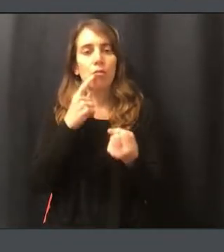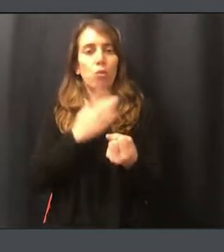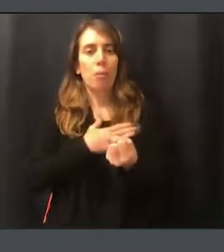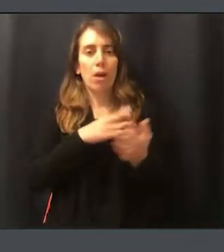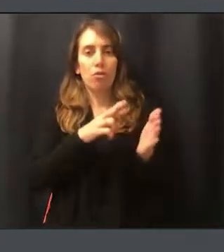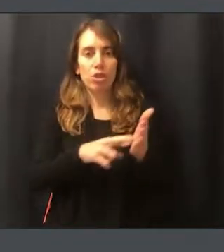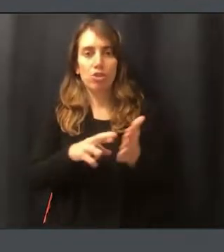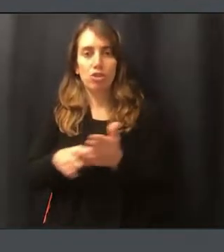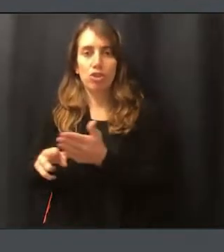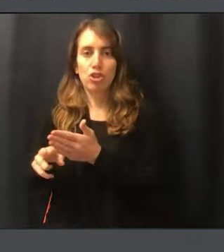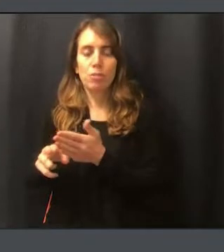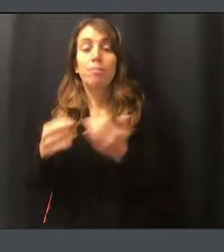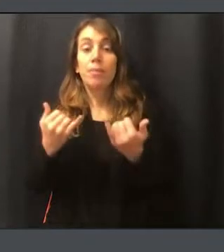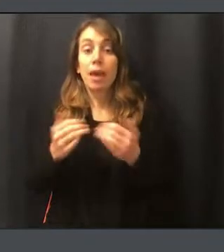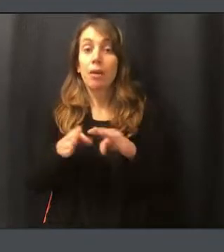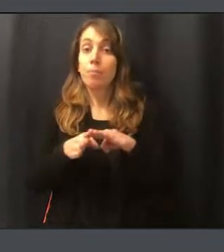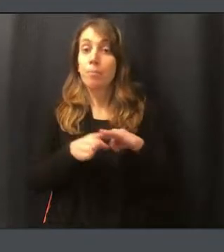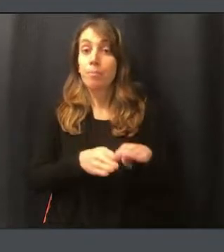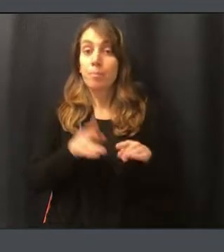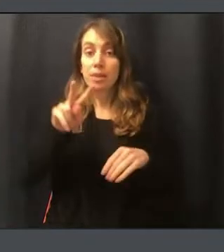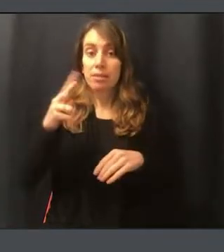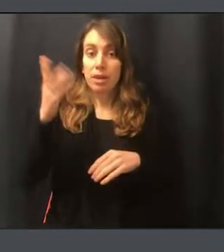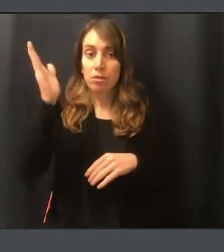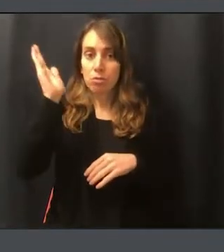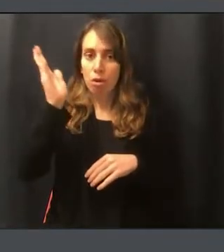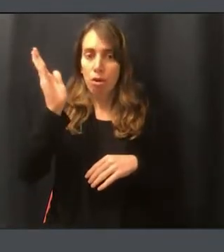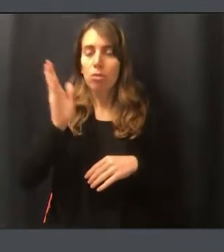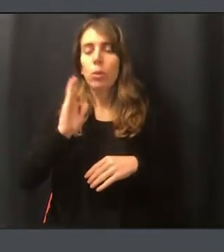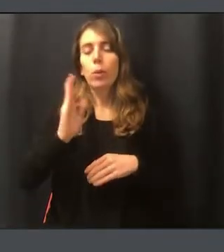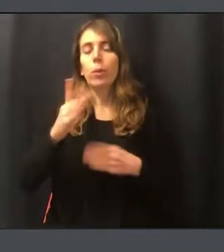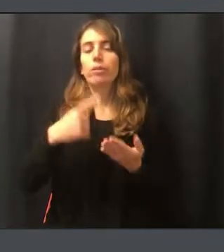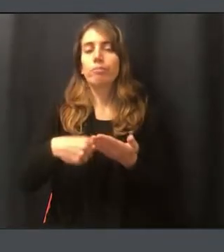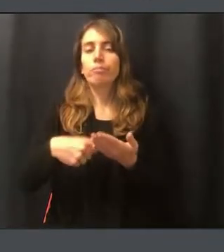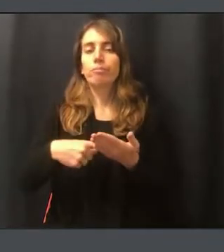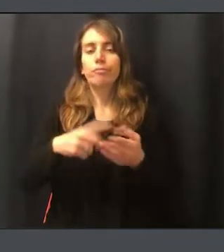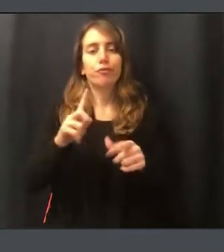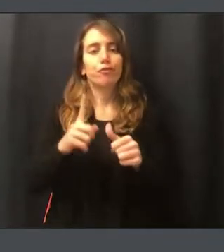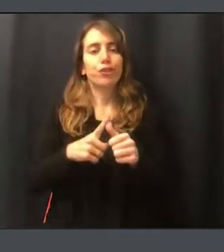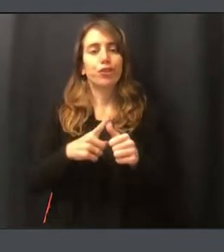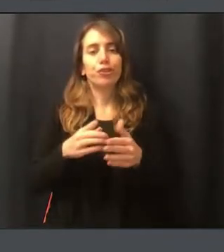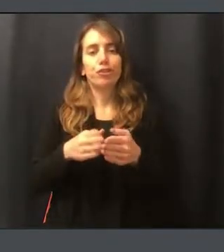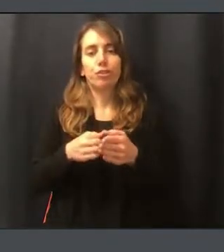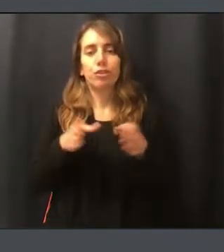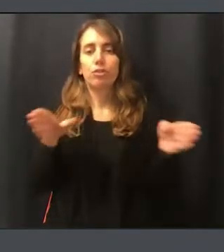Okay, in the second talk, we're going to talk first generally about